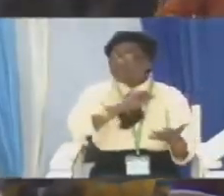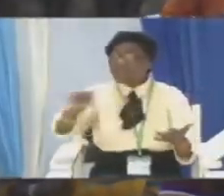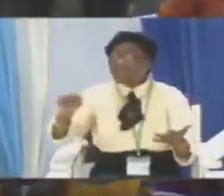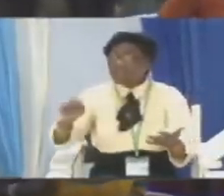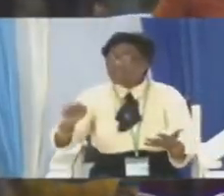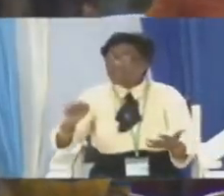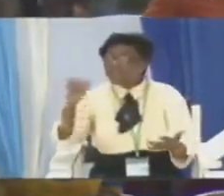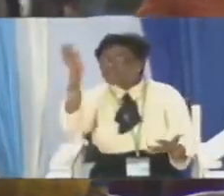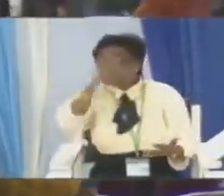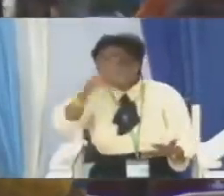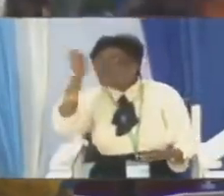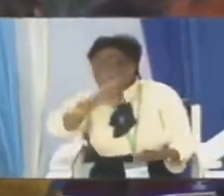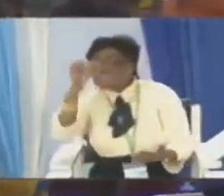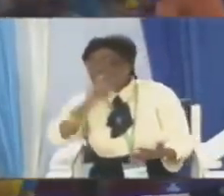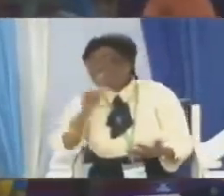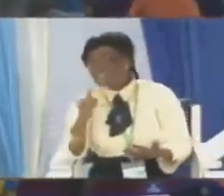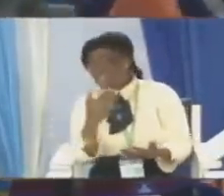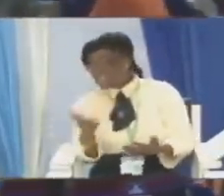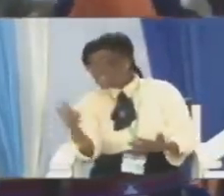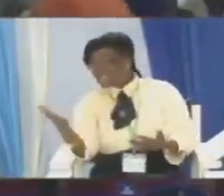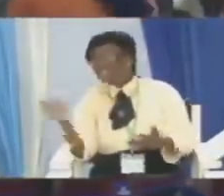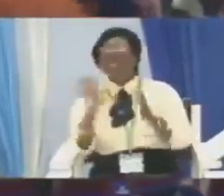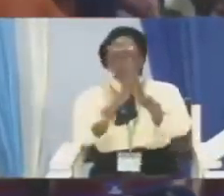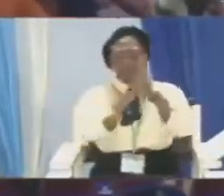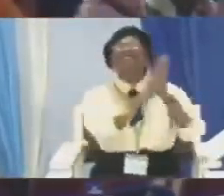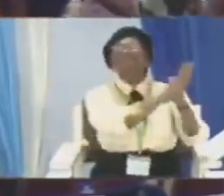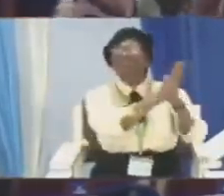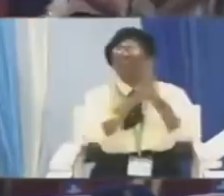I thought you would pray more than that.